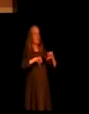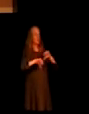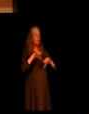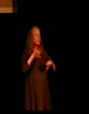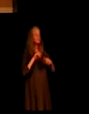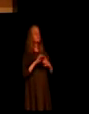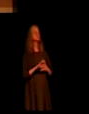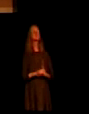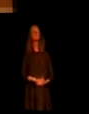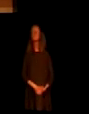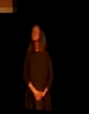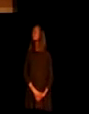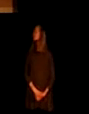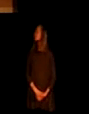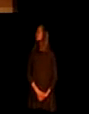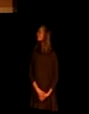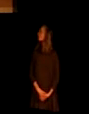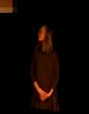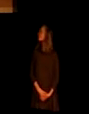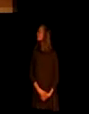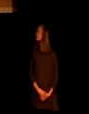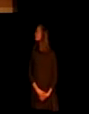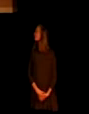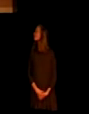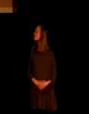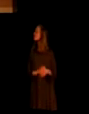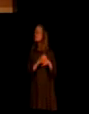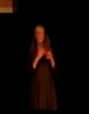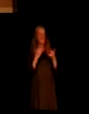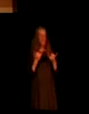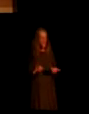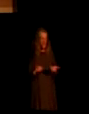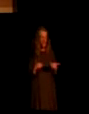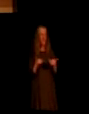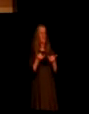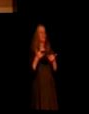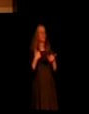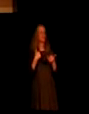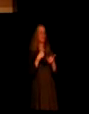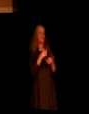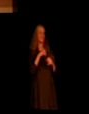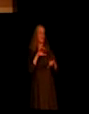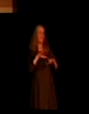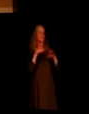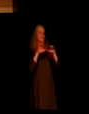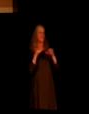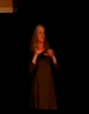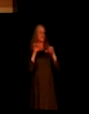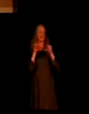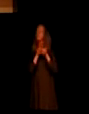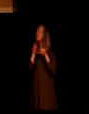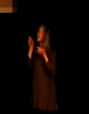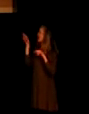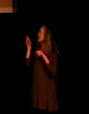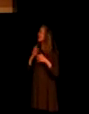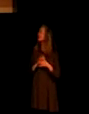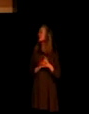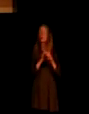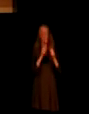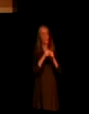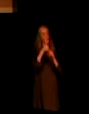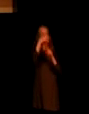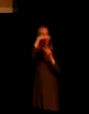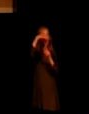time. This is more like what we do now. And this is the way, with our